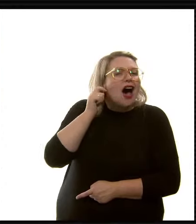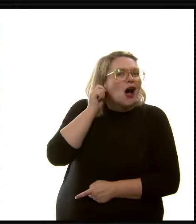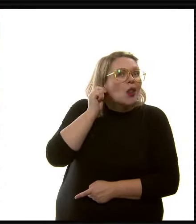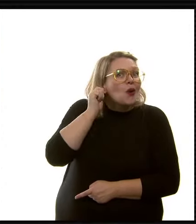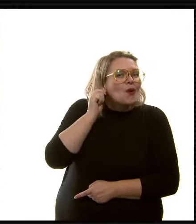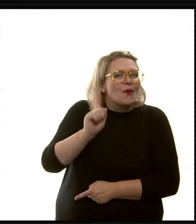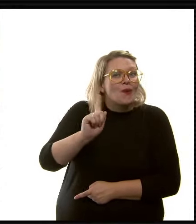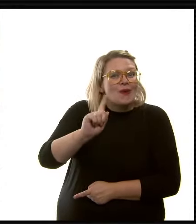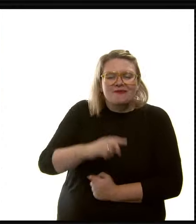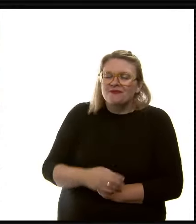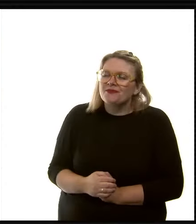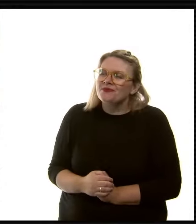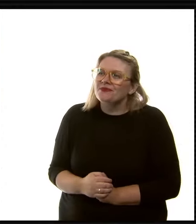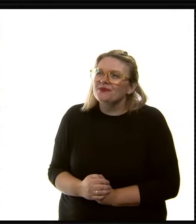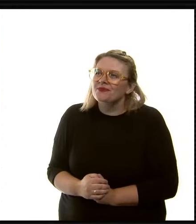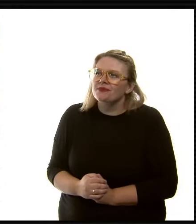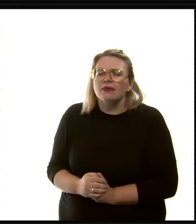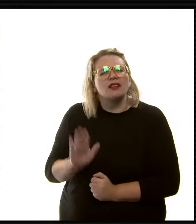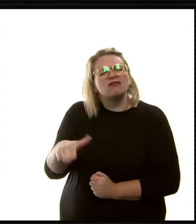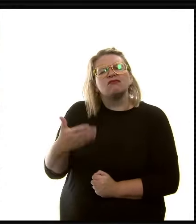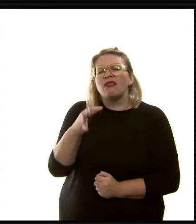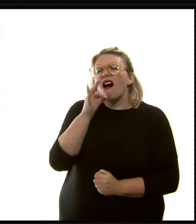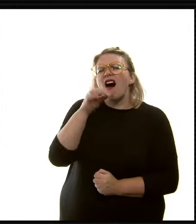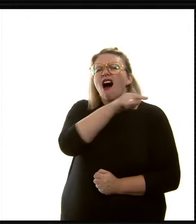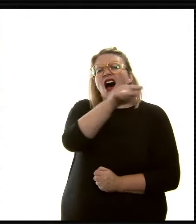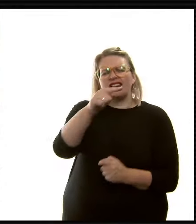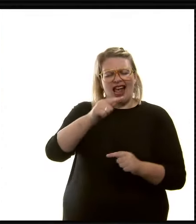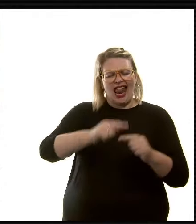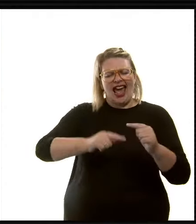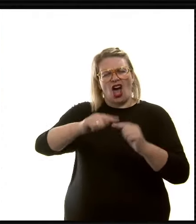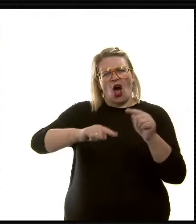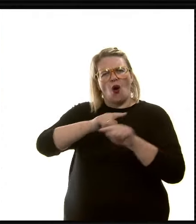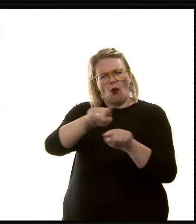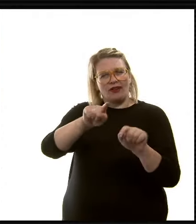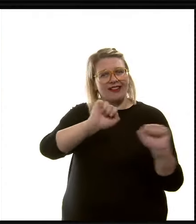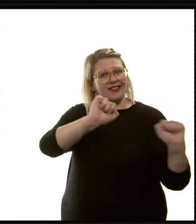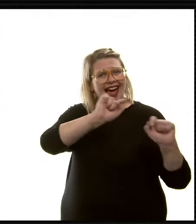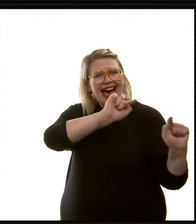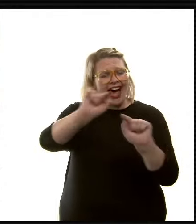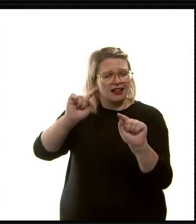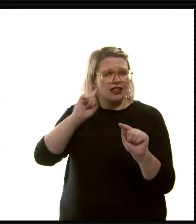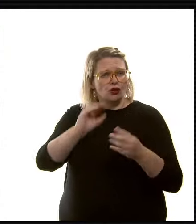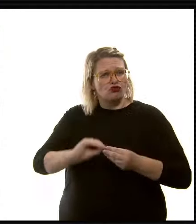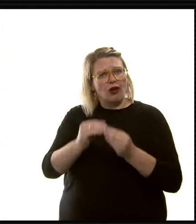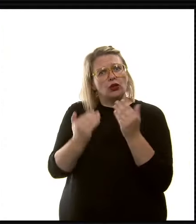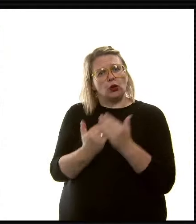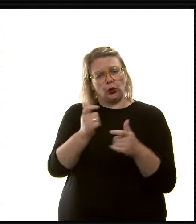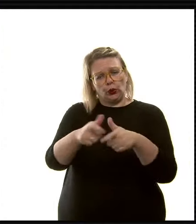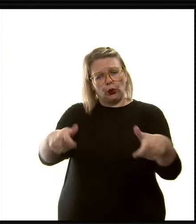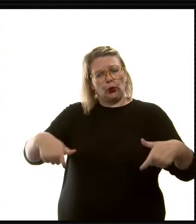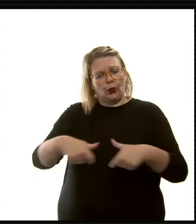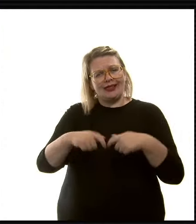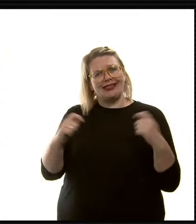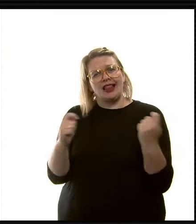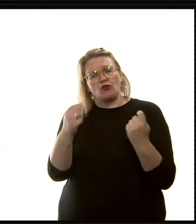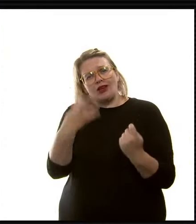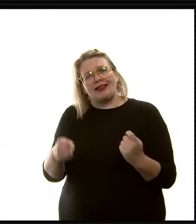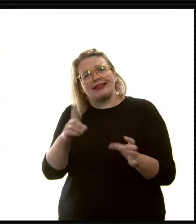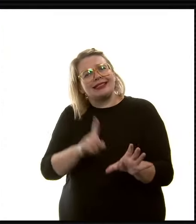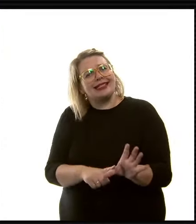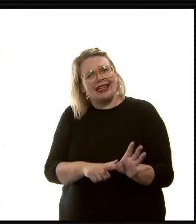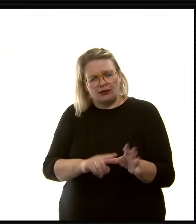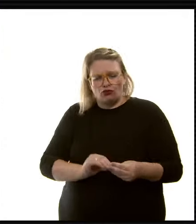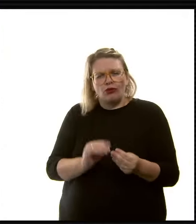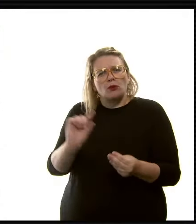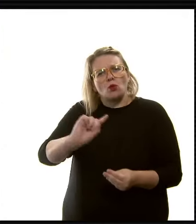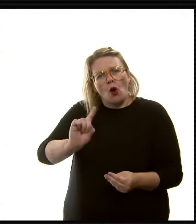So we actually asked LEGO fans to vote on what new set we should make to celebrate the 90th anniversary of play. And